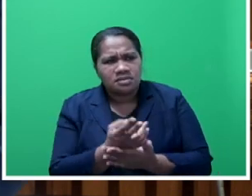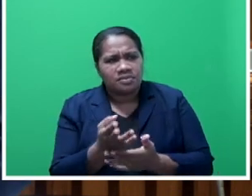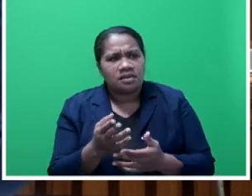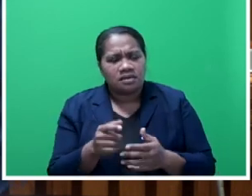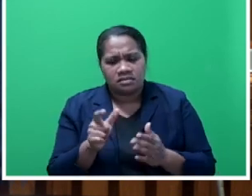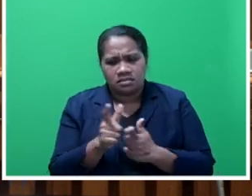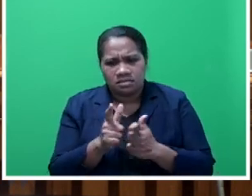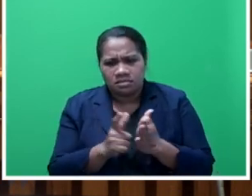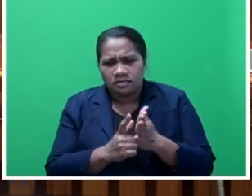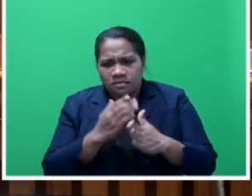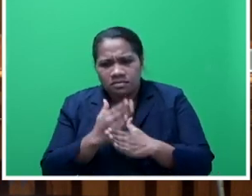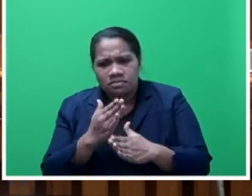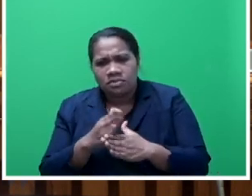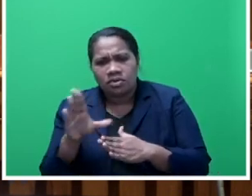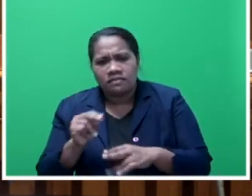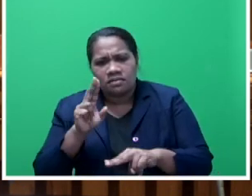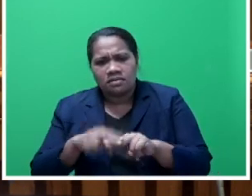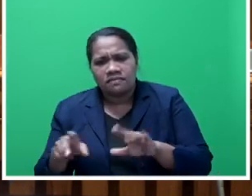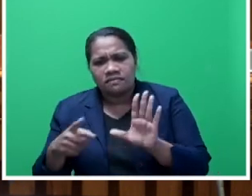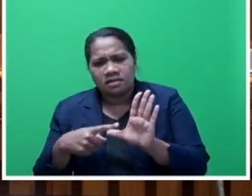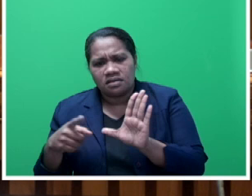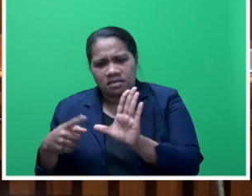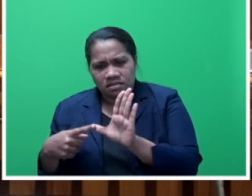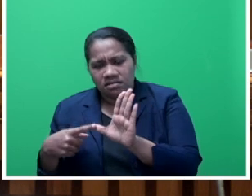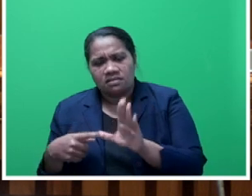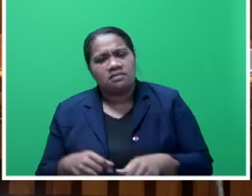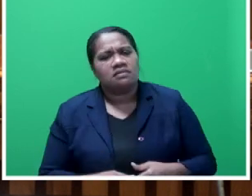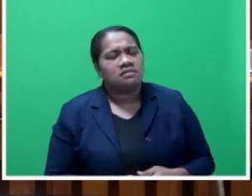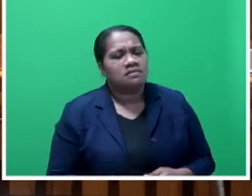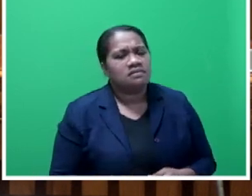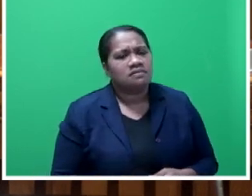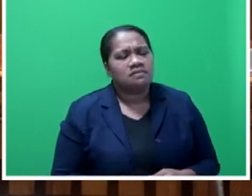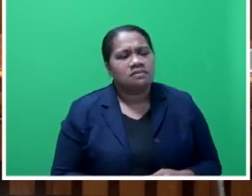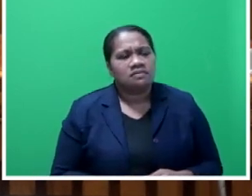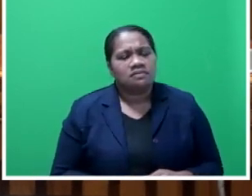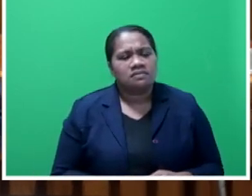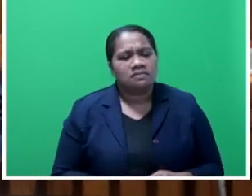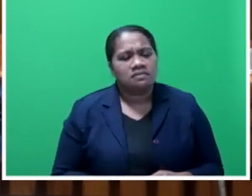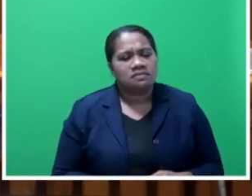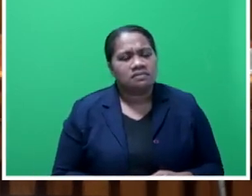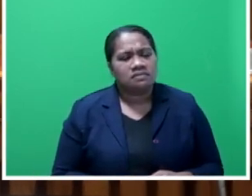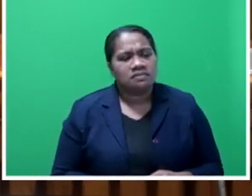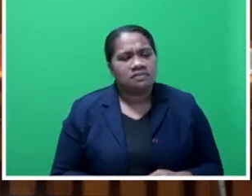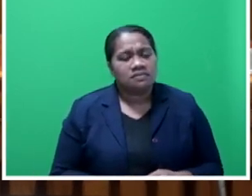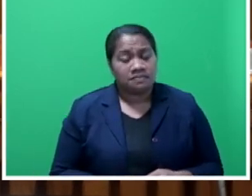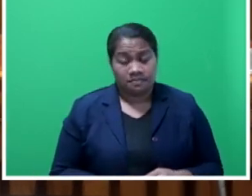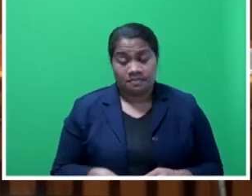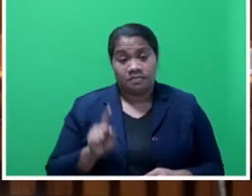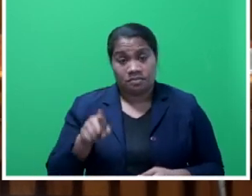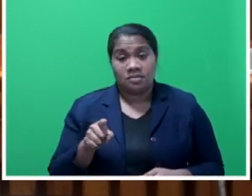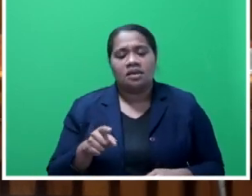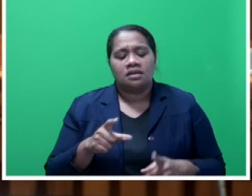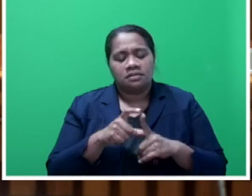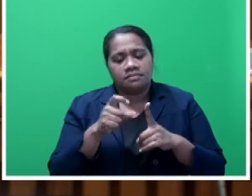FAA, Federal Aviation Authority. And there is, Mr. Speaker, sir, DPA requires